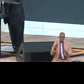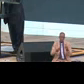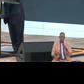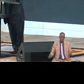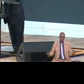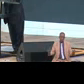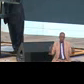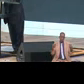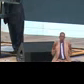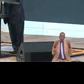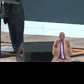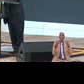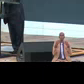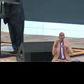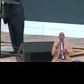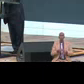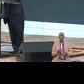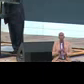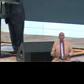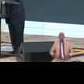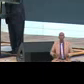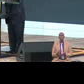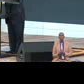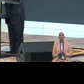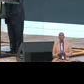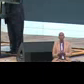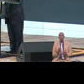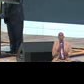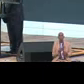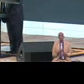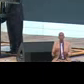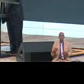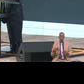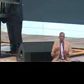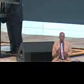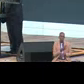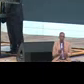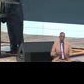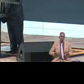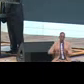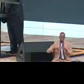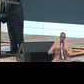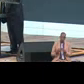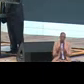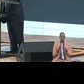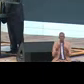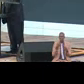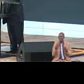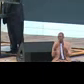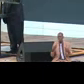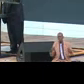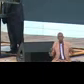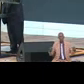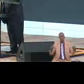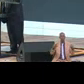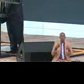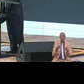all them that were in the synagogue were fastened on him. And he began to say unto